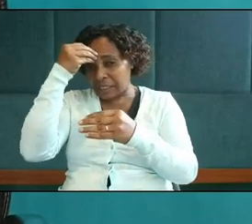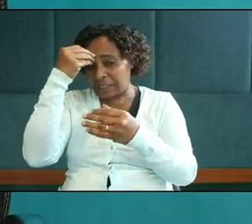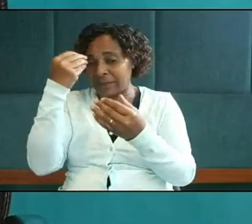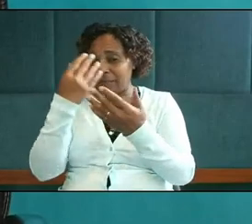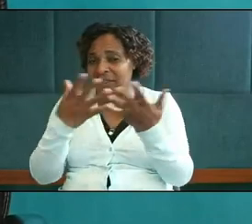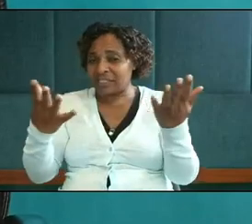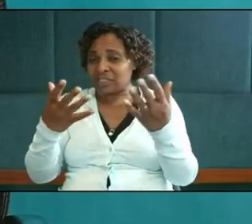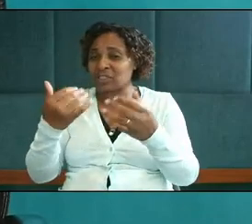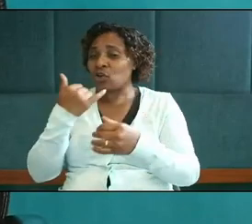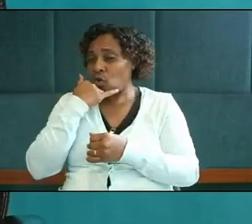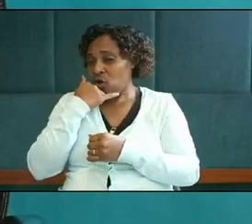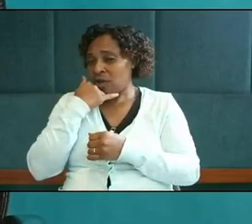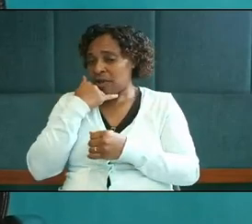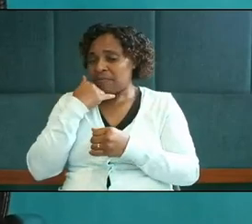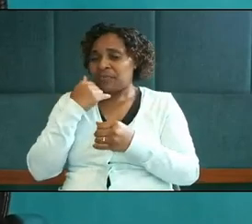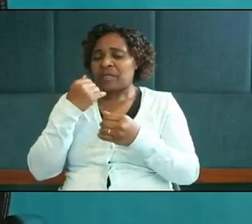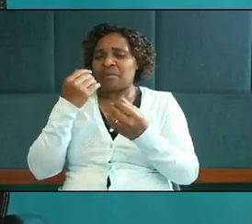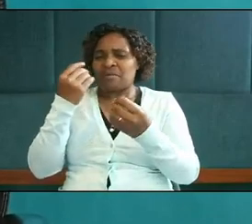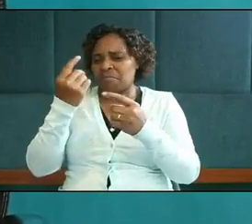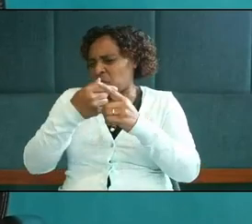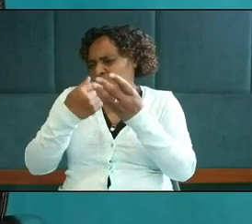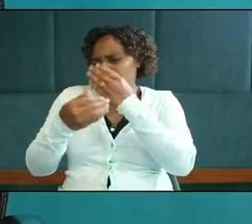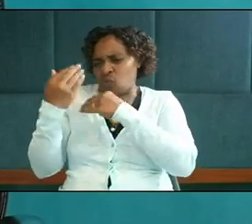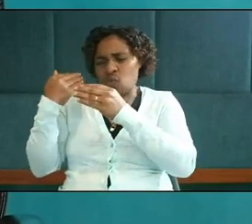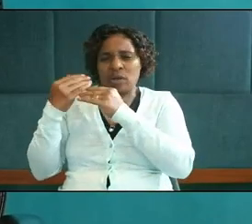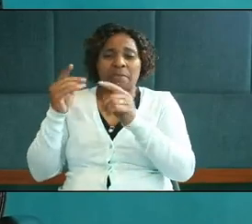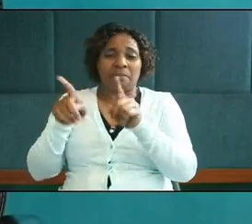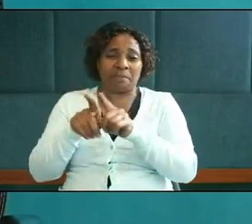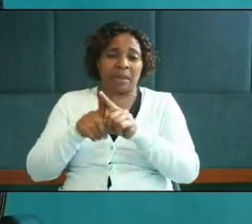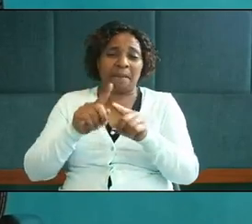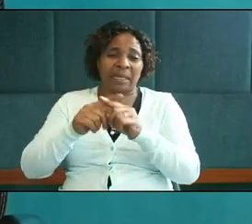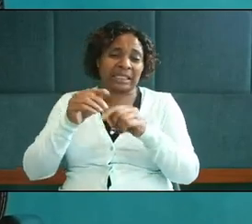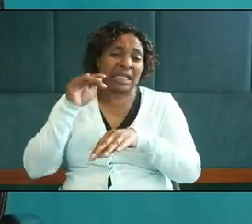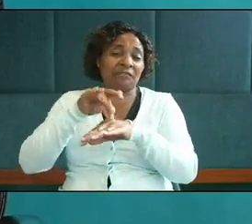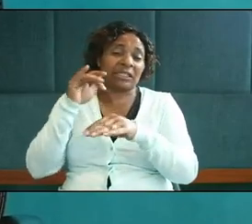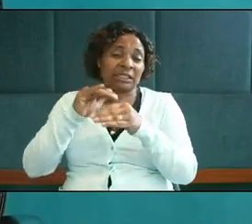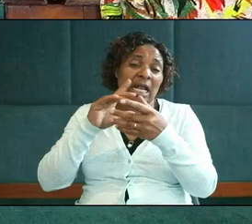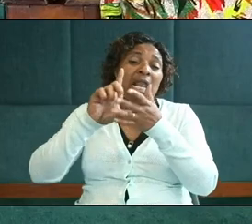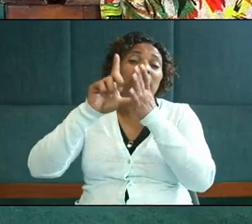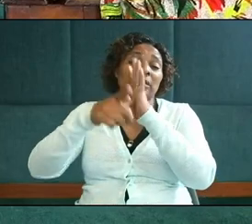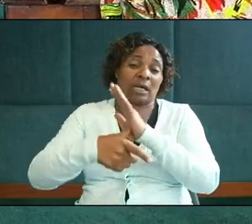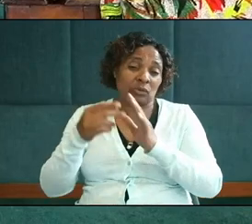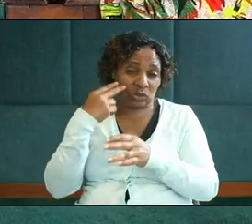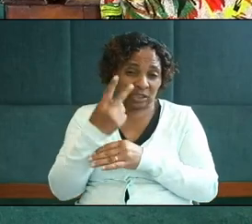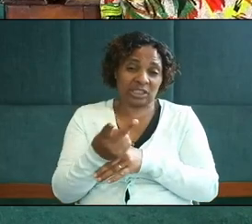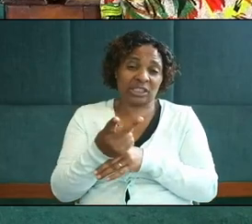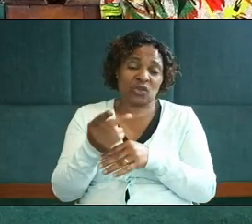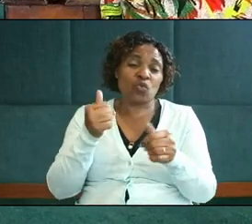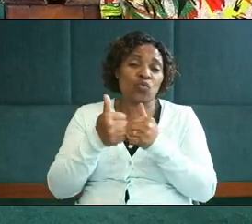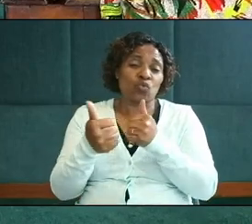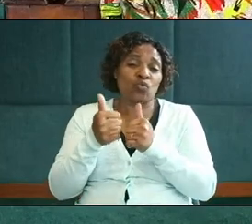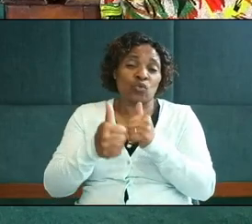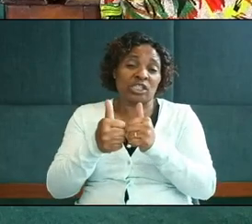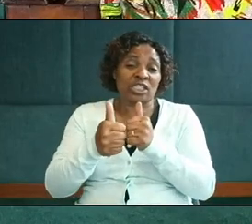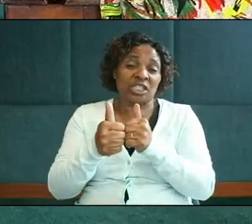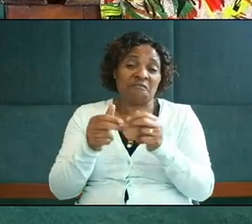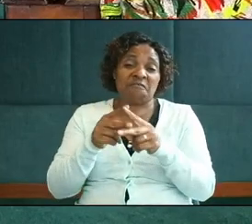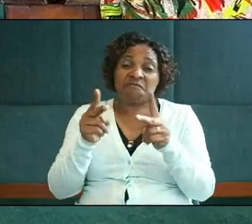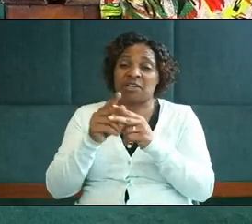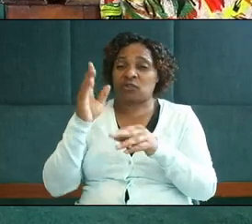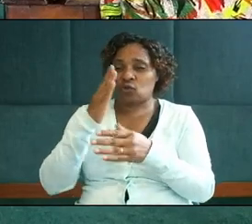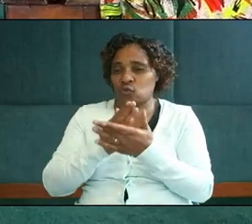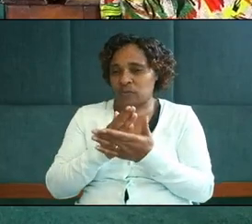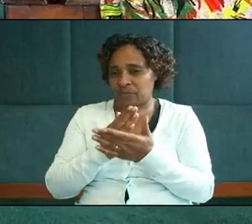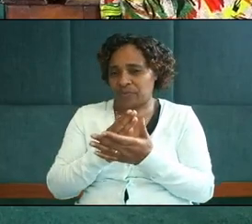things will really influence them. Maybe not at that time, but you'll see the effects later on. Which is very, very true. Now, maybe the